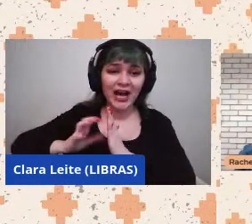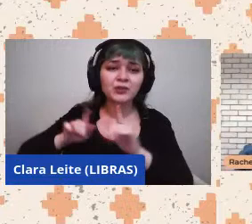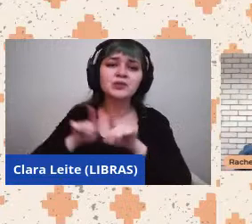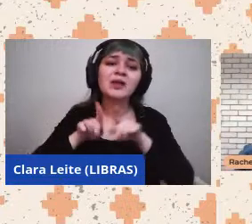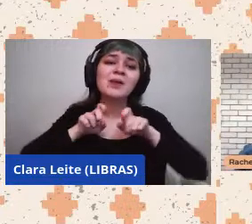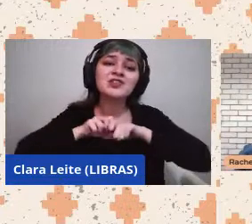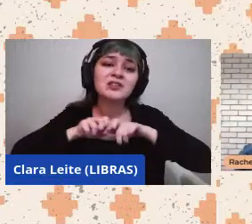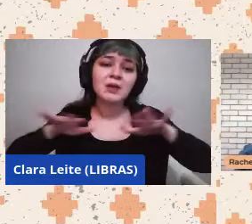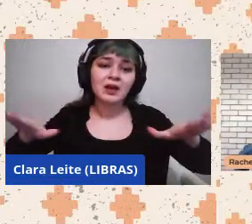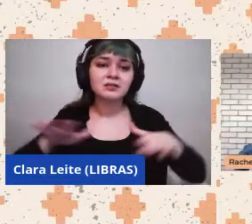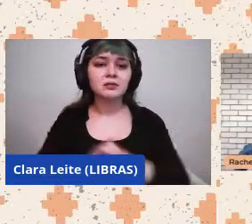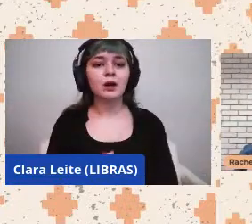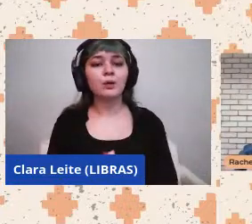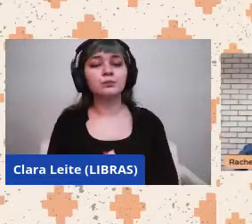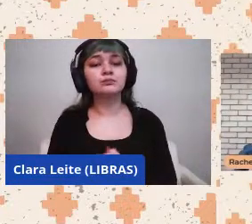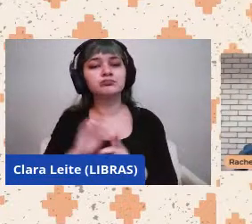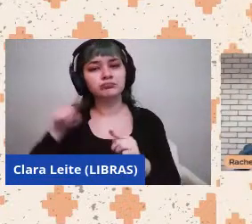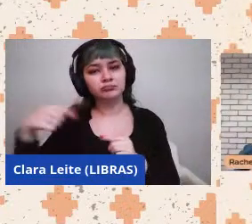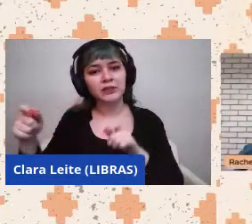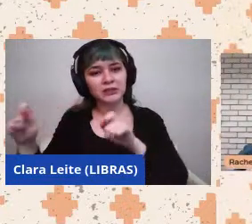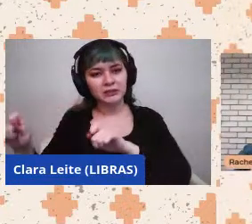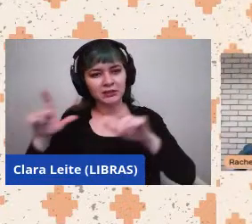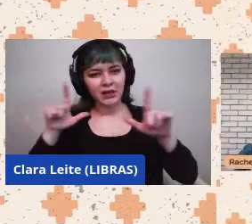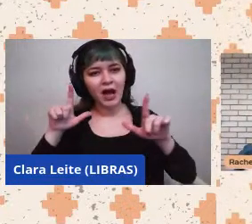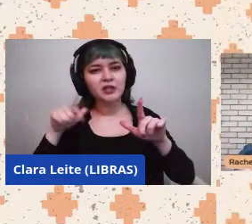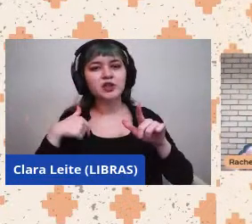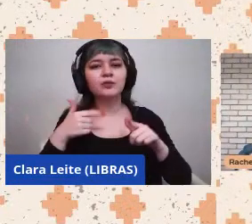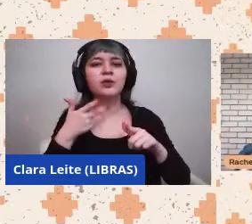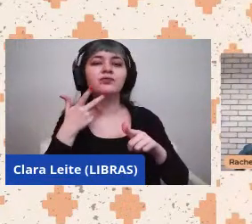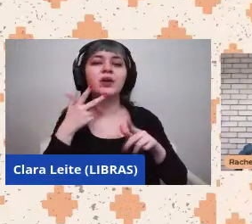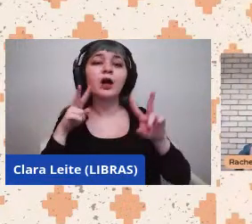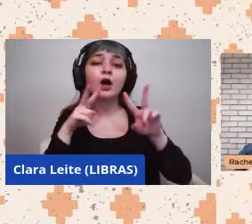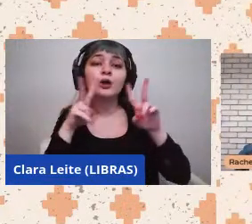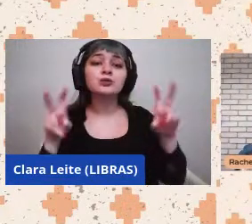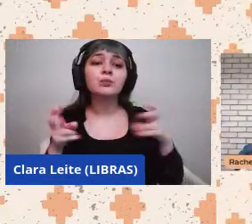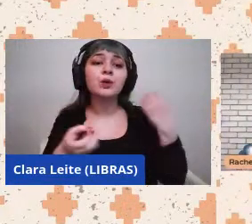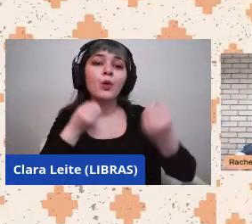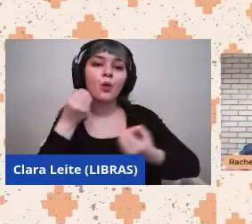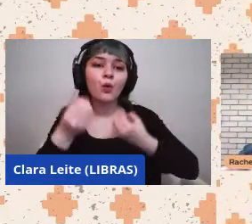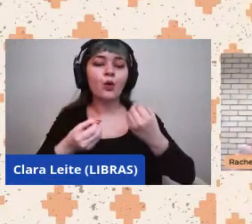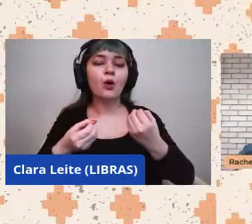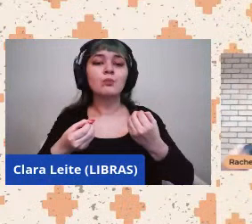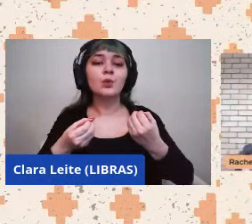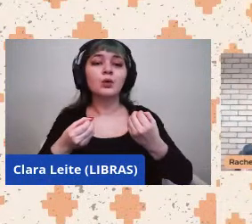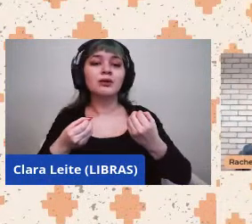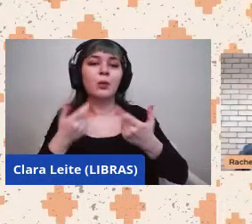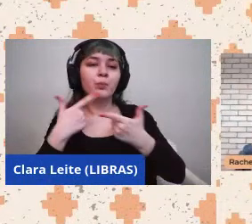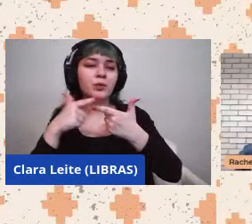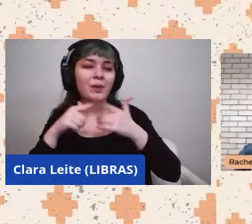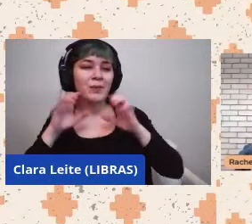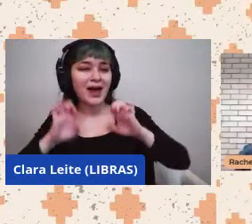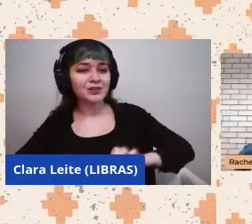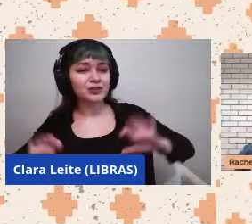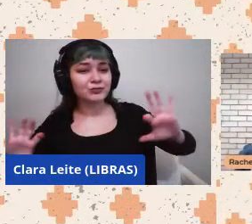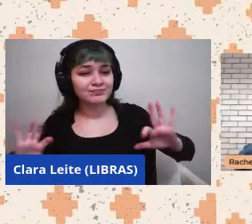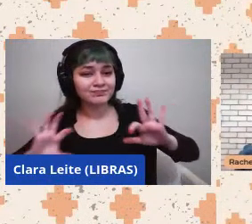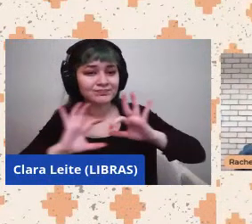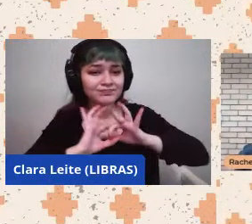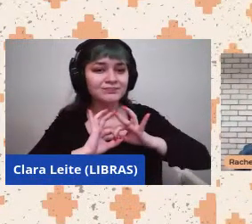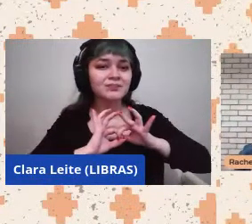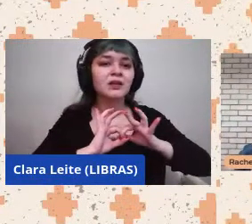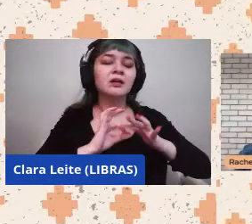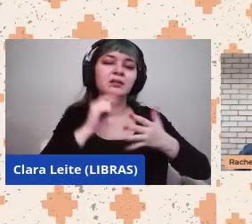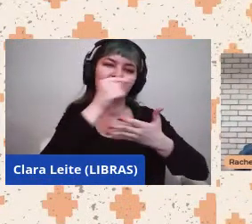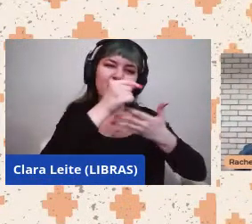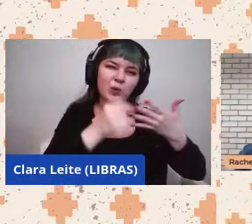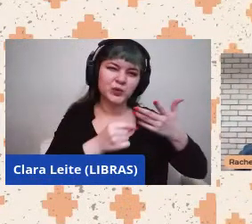in the next couple of slides, I'll just go on to talk about the ways in which the ethical issues associated with those various points